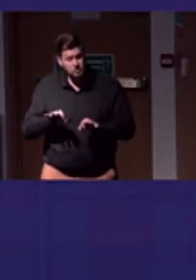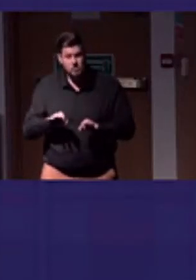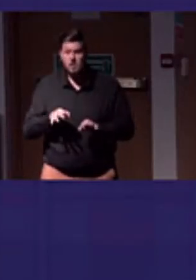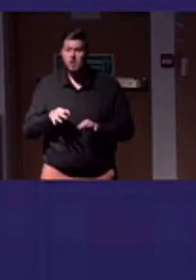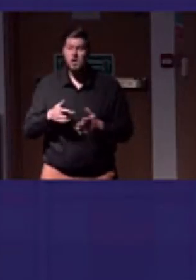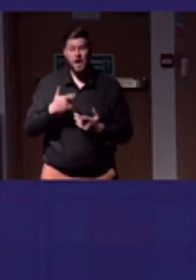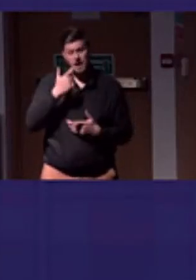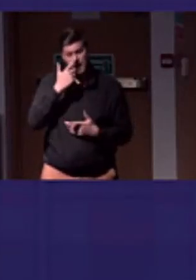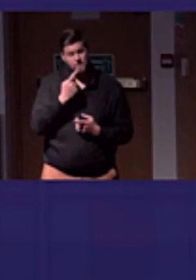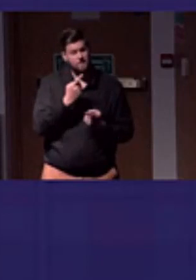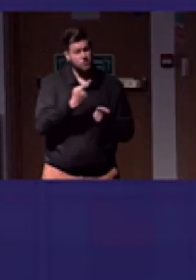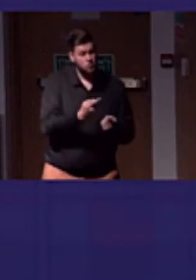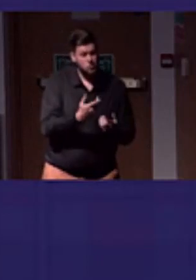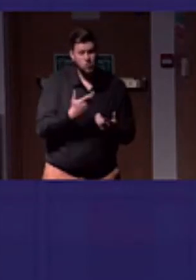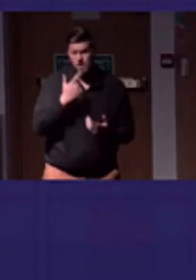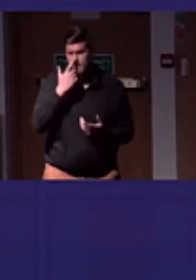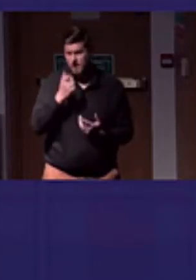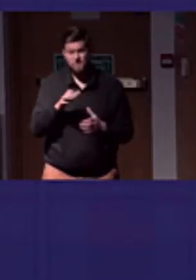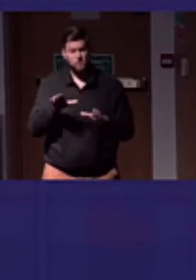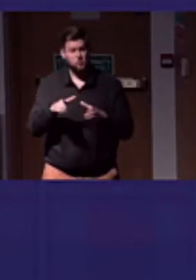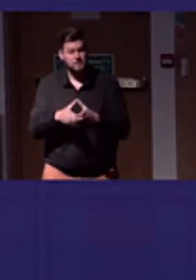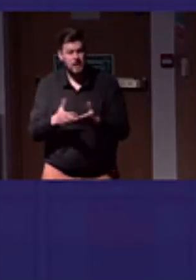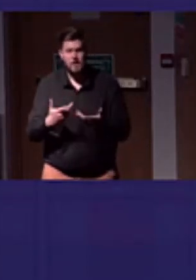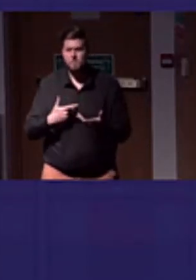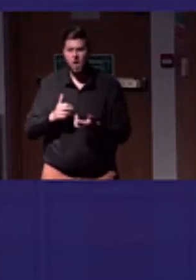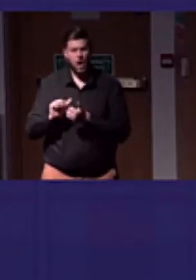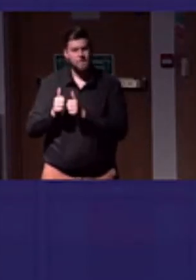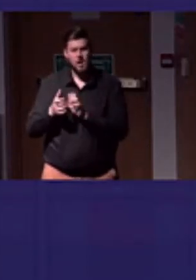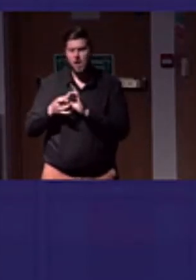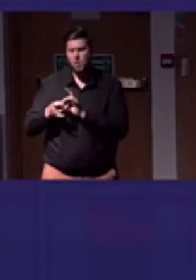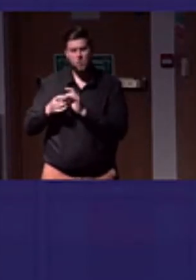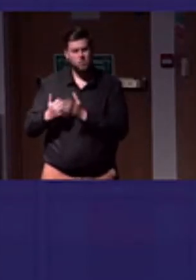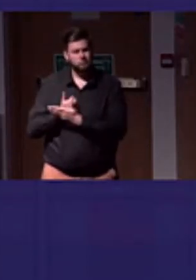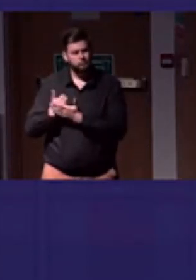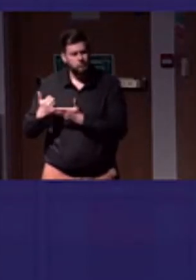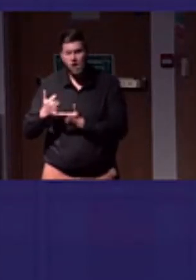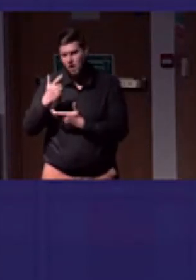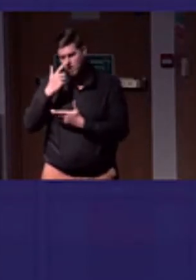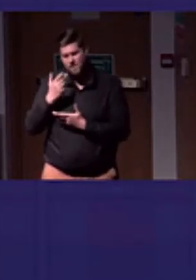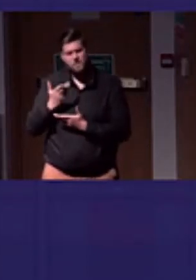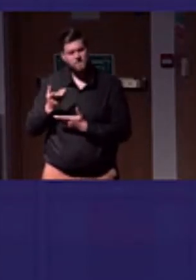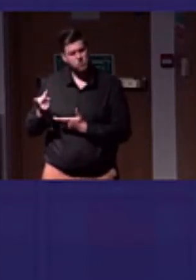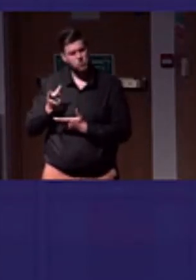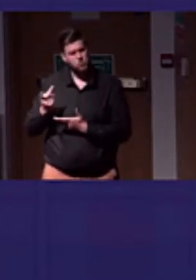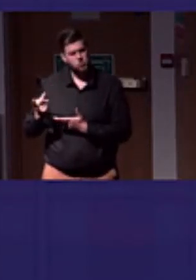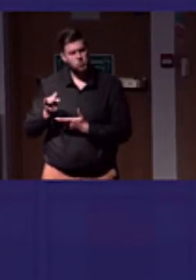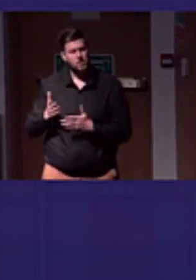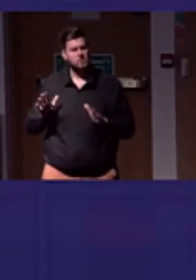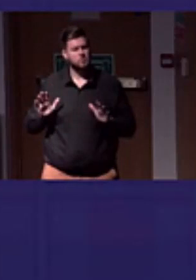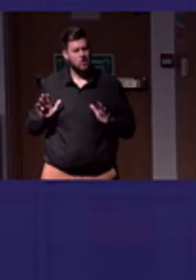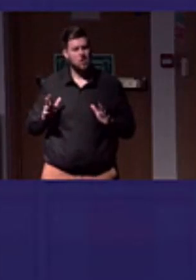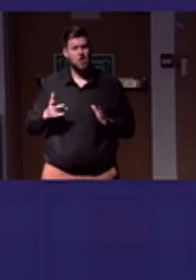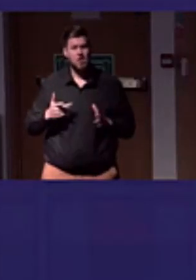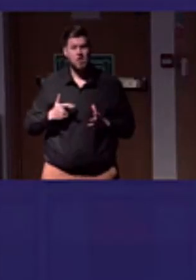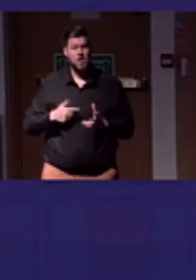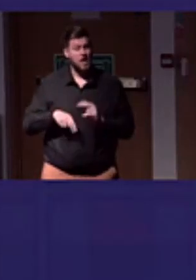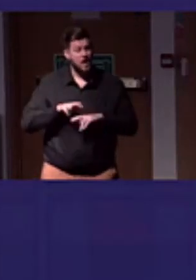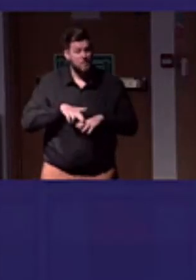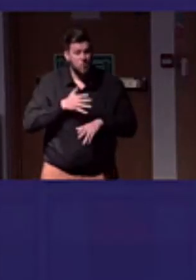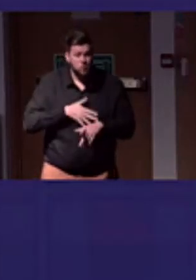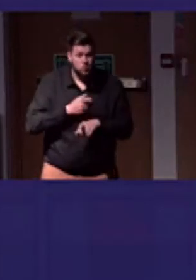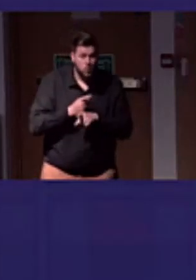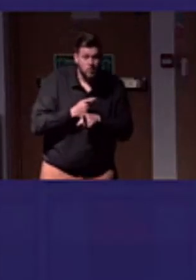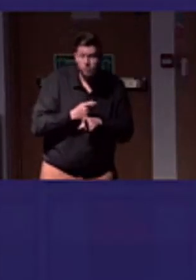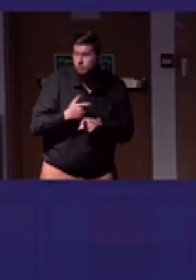your peers, you and the people you work with the most. Just come up with some agreements for all of you. And if you want to talk about it, my door is always